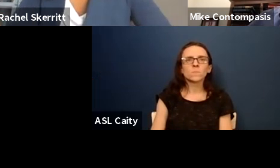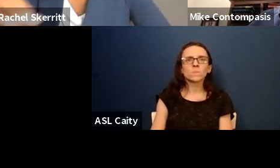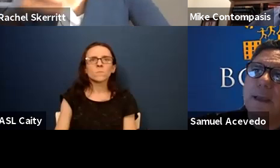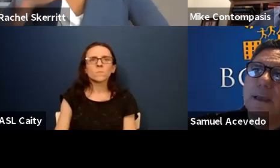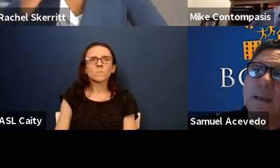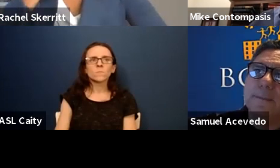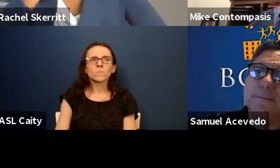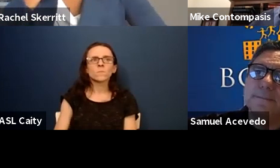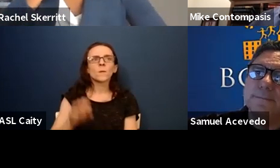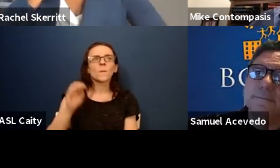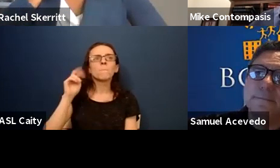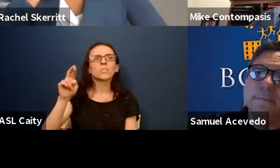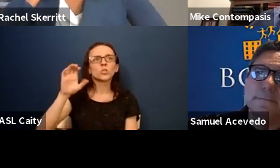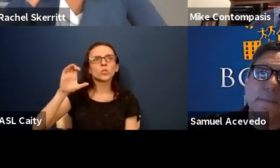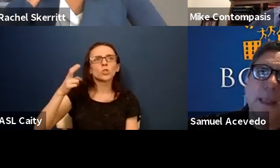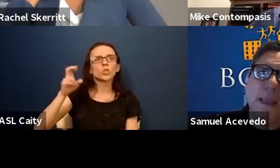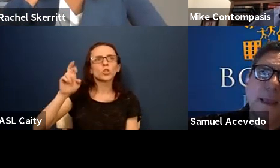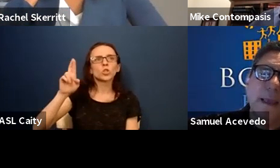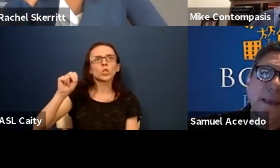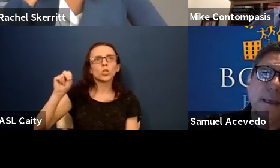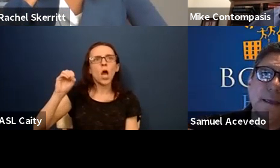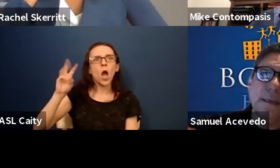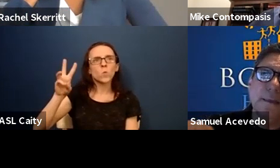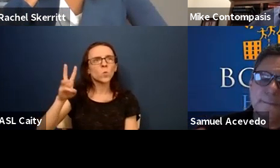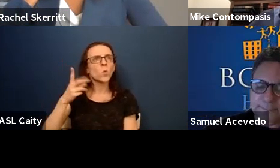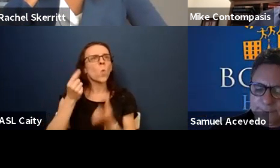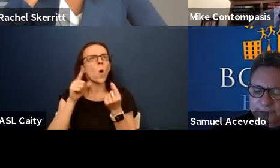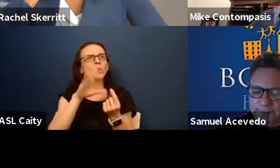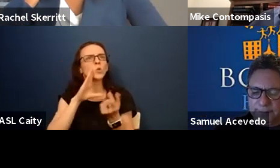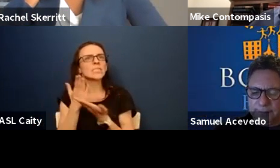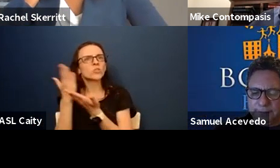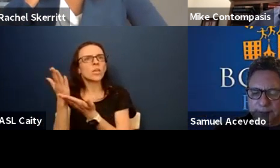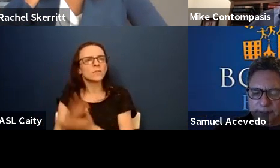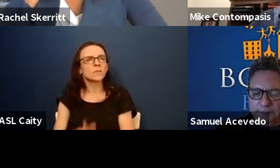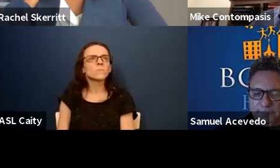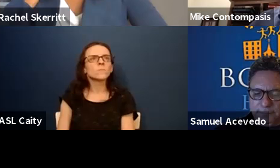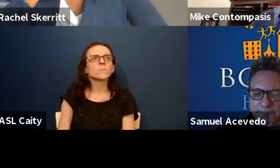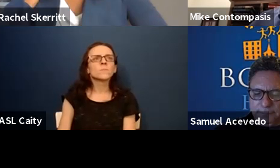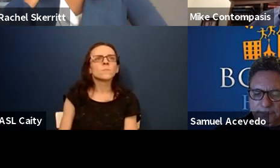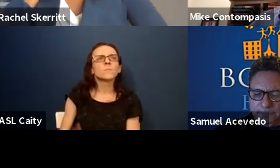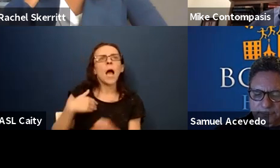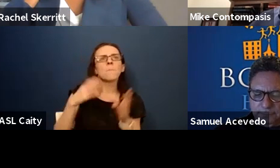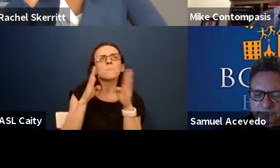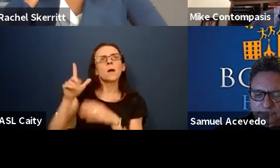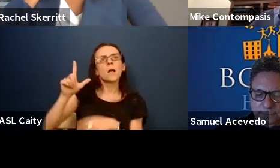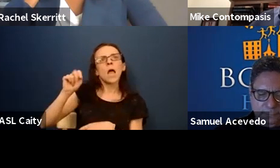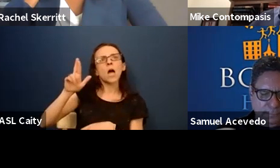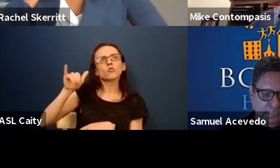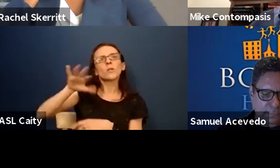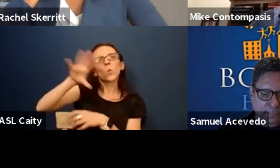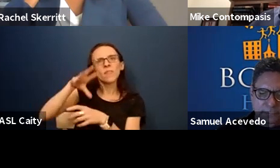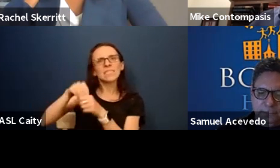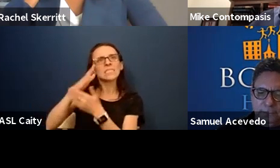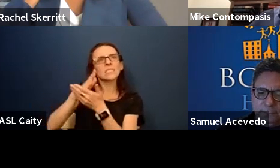Mr. Chernow, I see you nodding your head. What would you suggest? I think I'm leaning towards lottery within some sort of